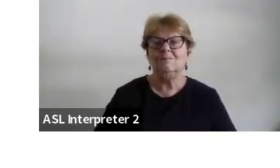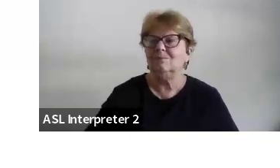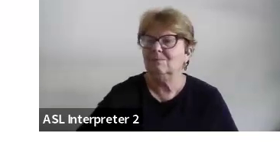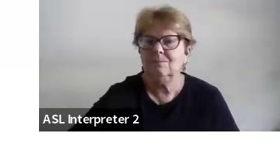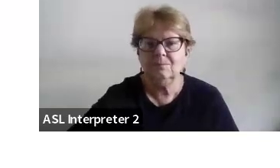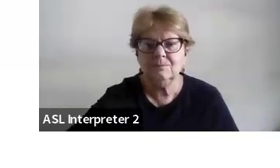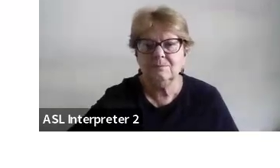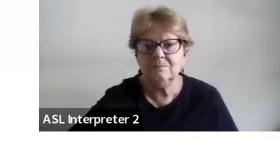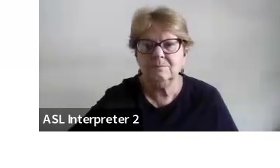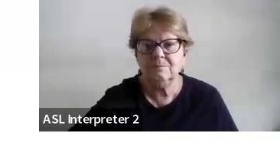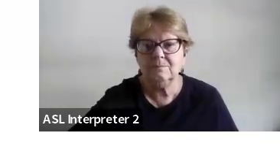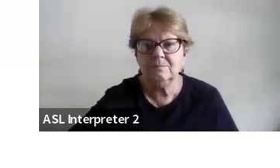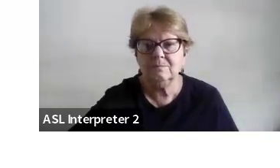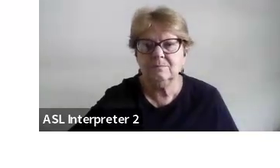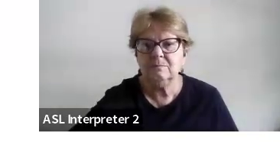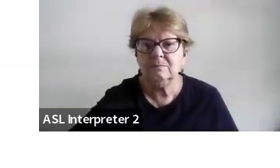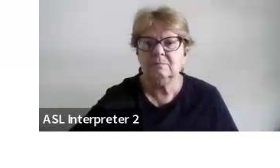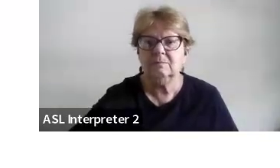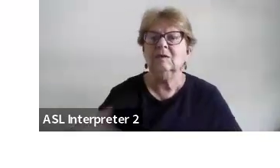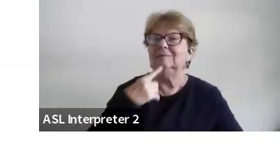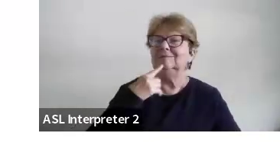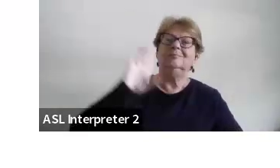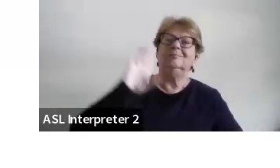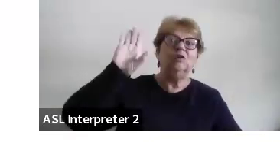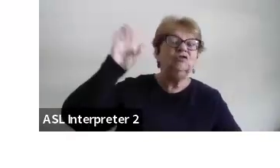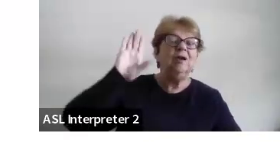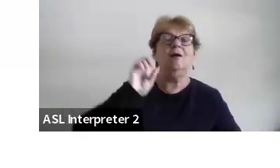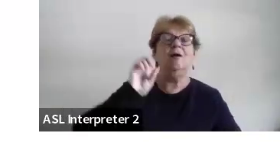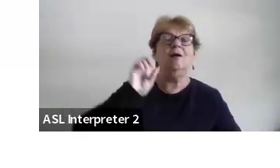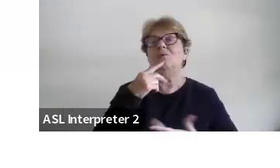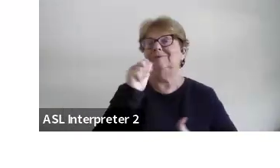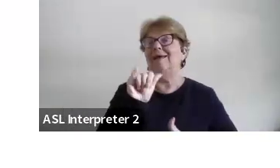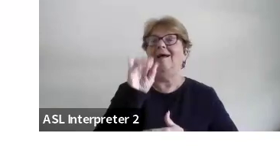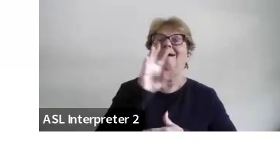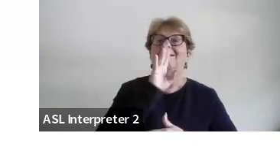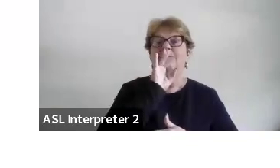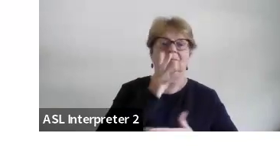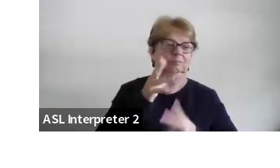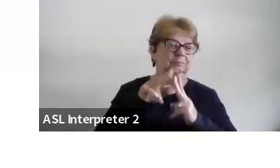And each of you say aye or raise your hands in the chat, please.